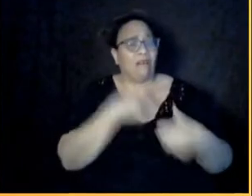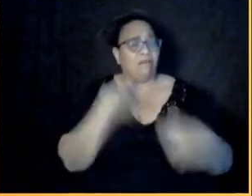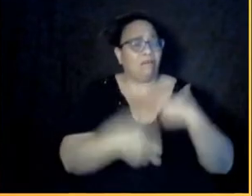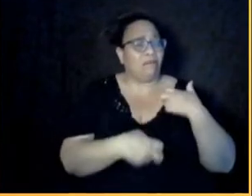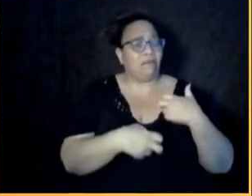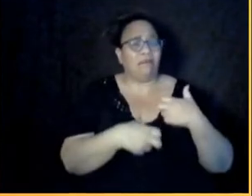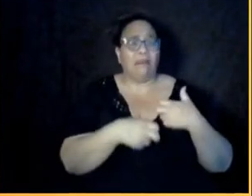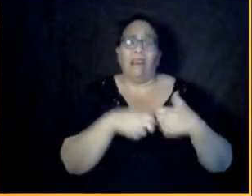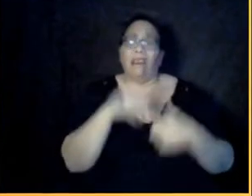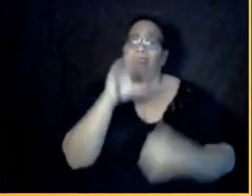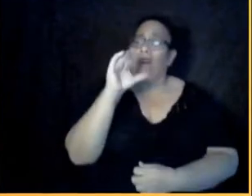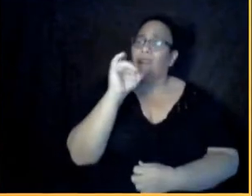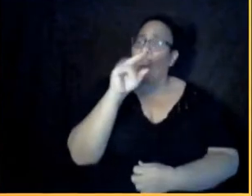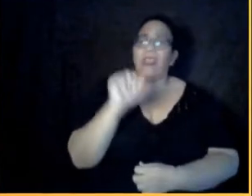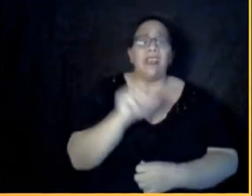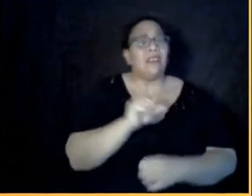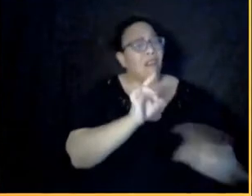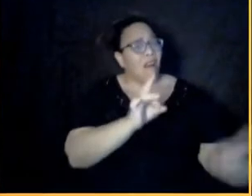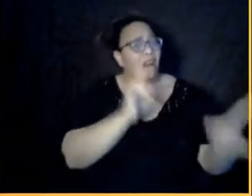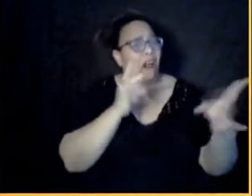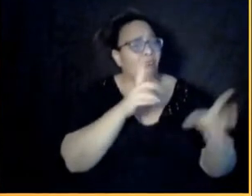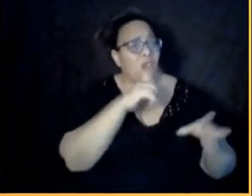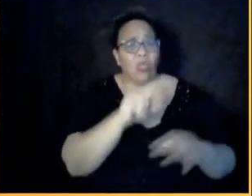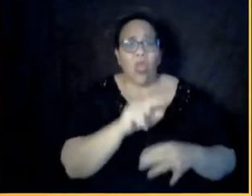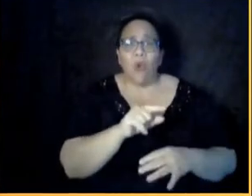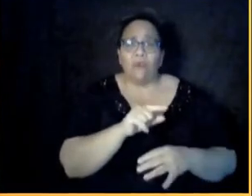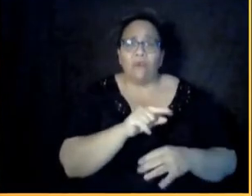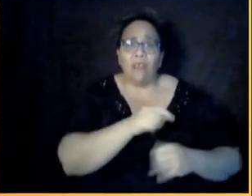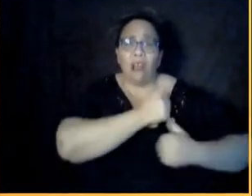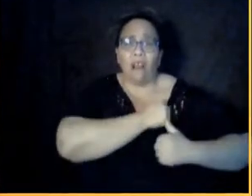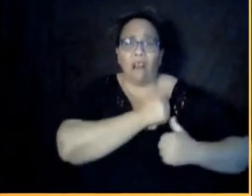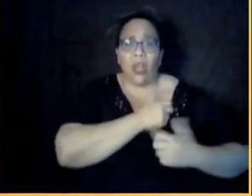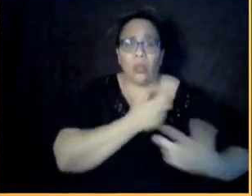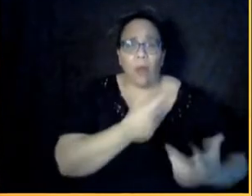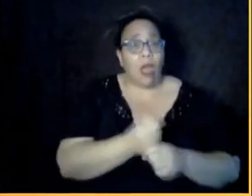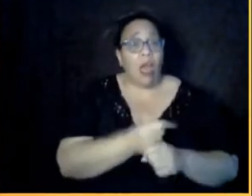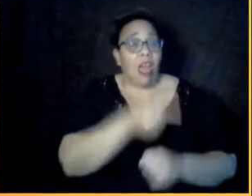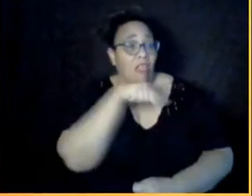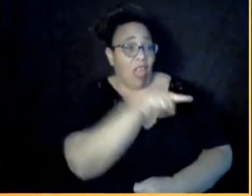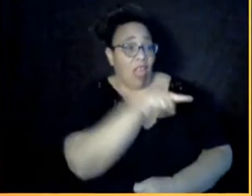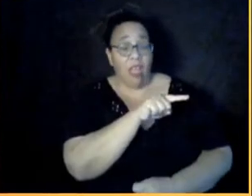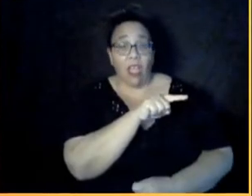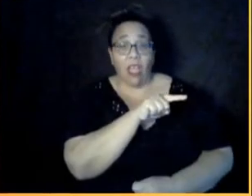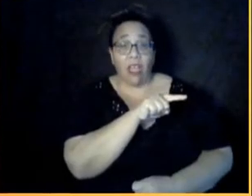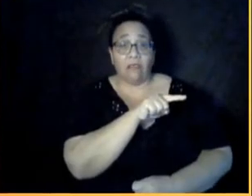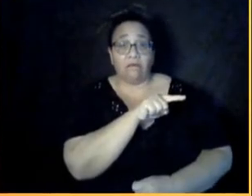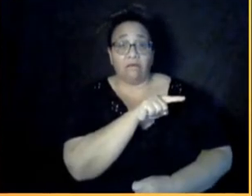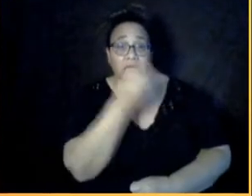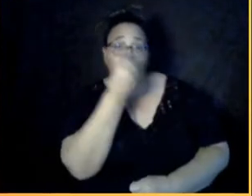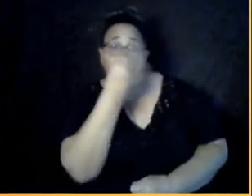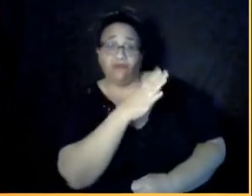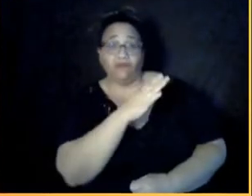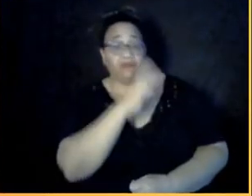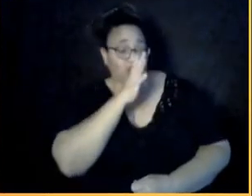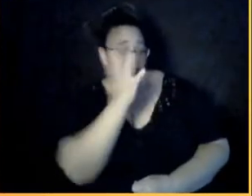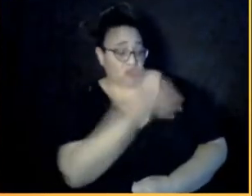were at Rikers about her. They were callous about her medical condition, callous about her seizing, and